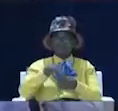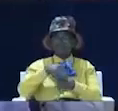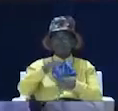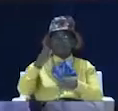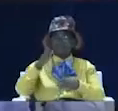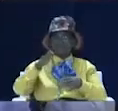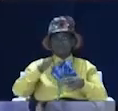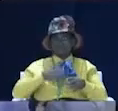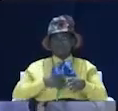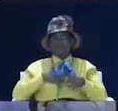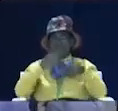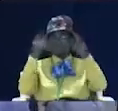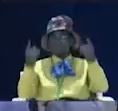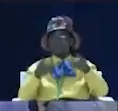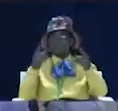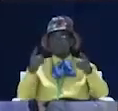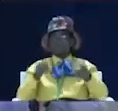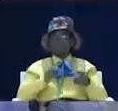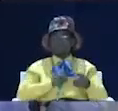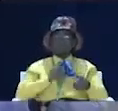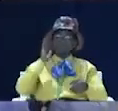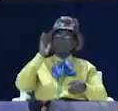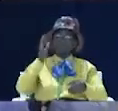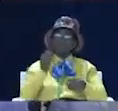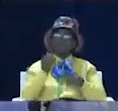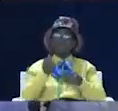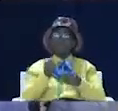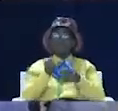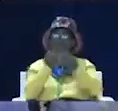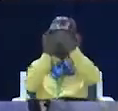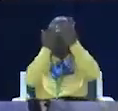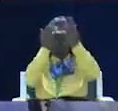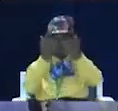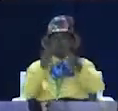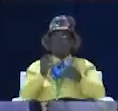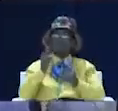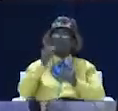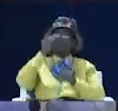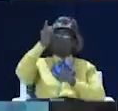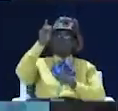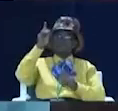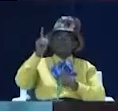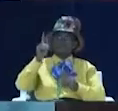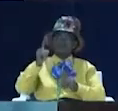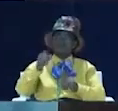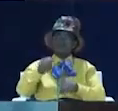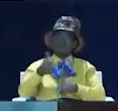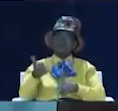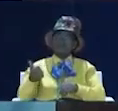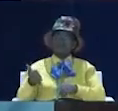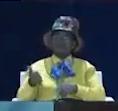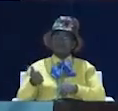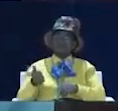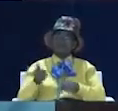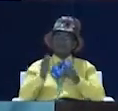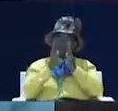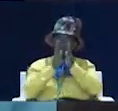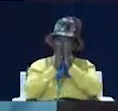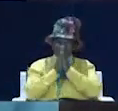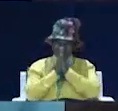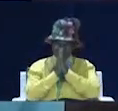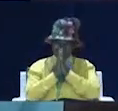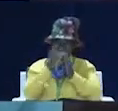do. Cry to God. Now the rest of us, let's stretch our hands towards these, our new brothers and